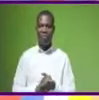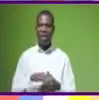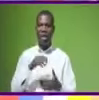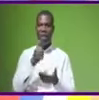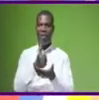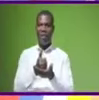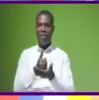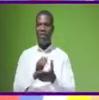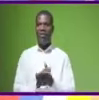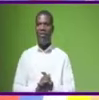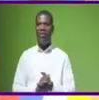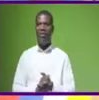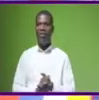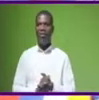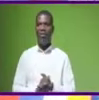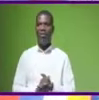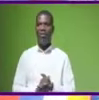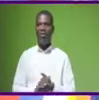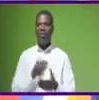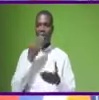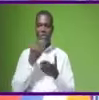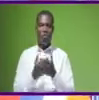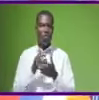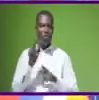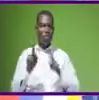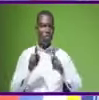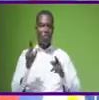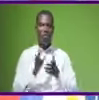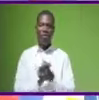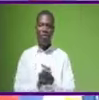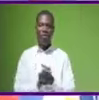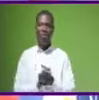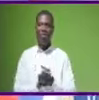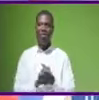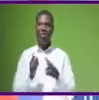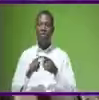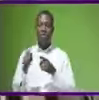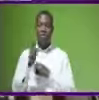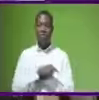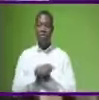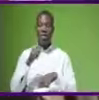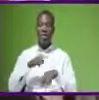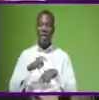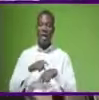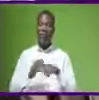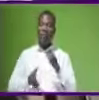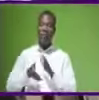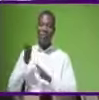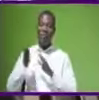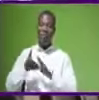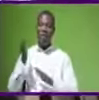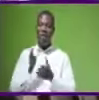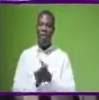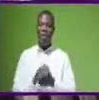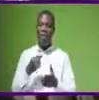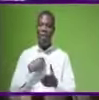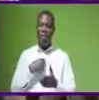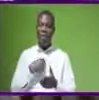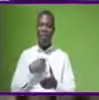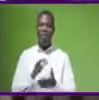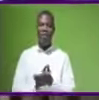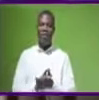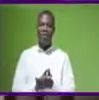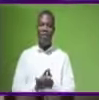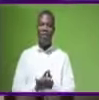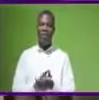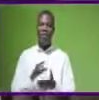Amen. Amen. Adolfo. Yes. And at your time, Oko. Yes. Me jina mumfifri ni